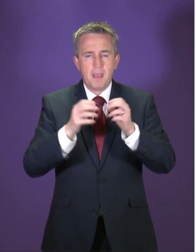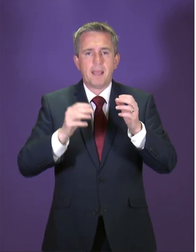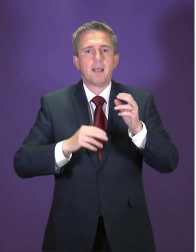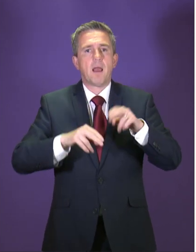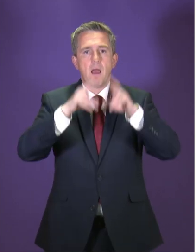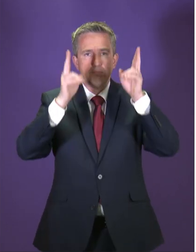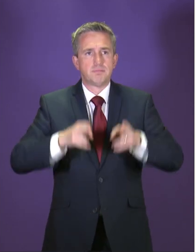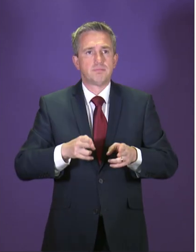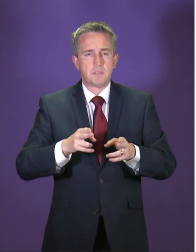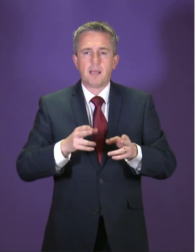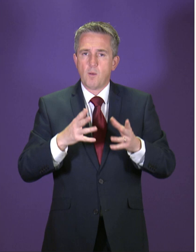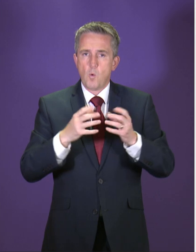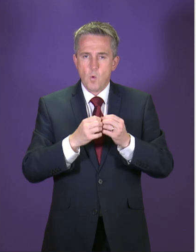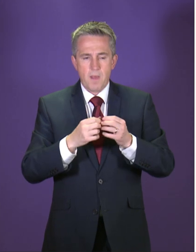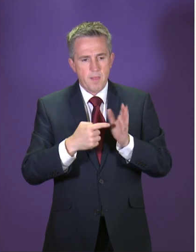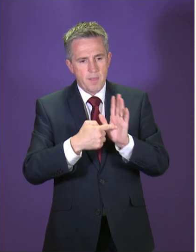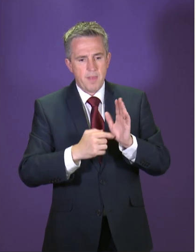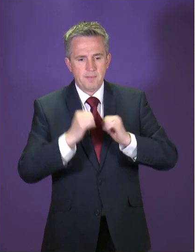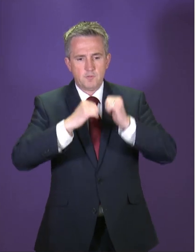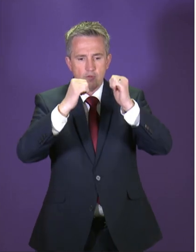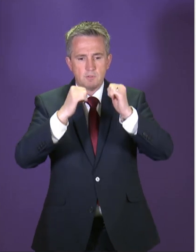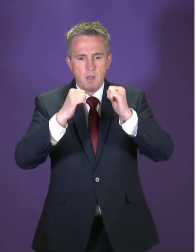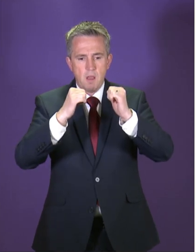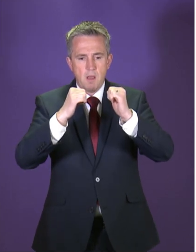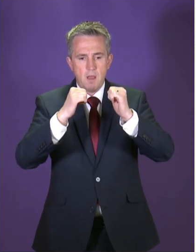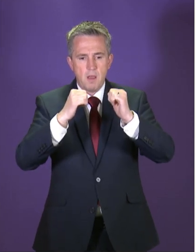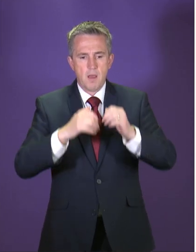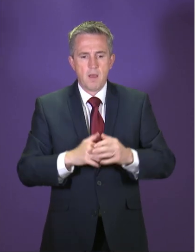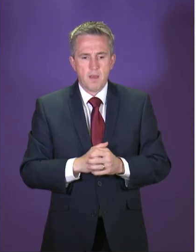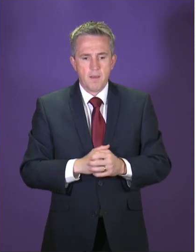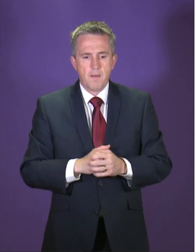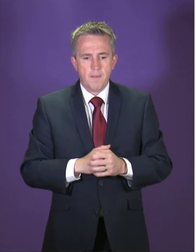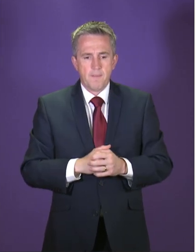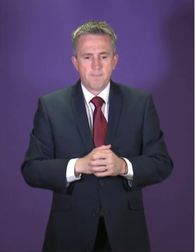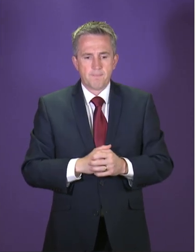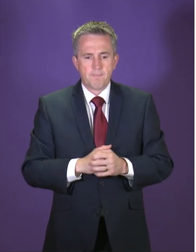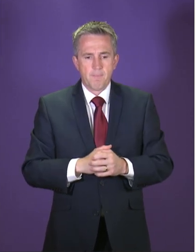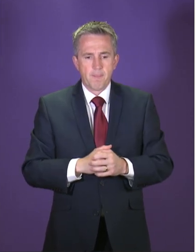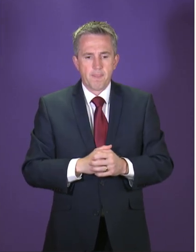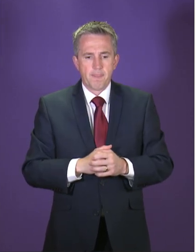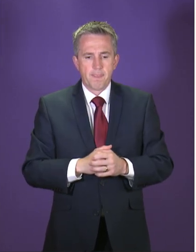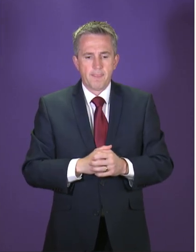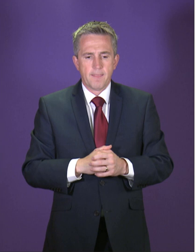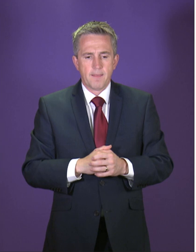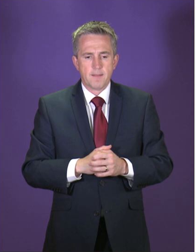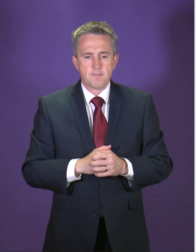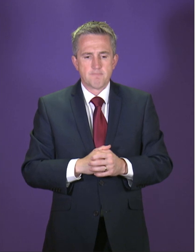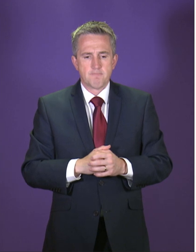infrastructure. And what I mean by that is a little bit what Cedric Price meant in the Fun